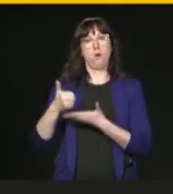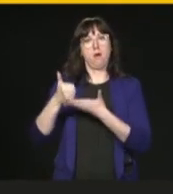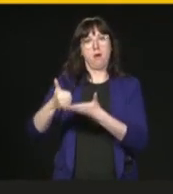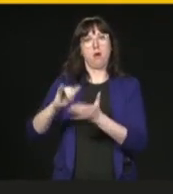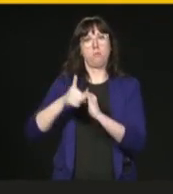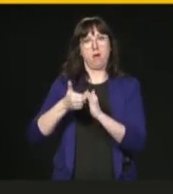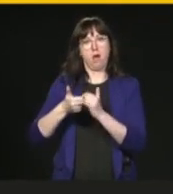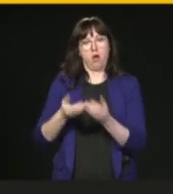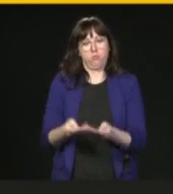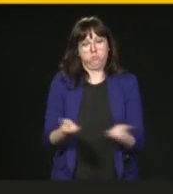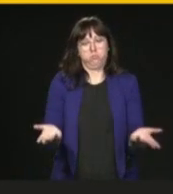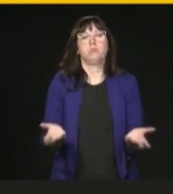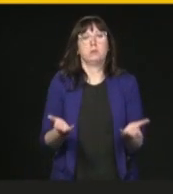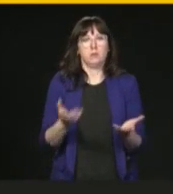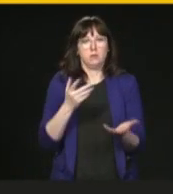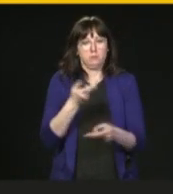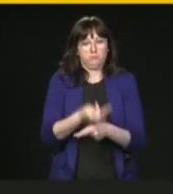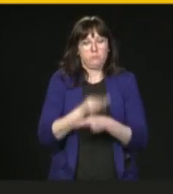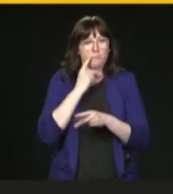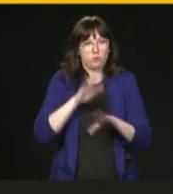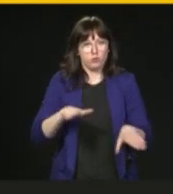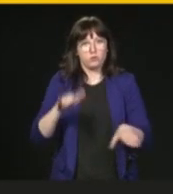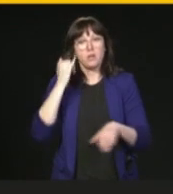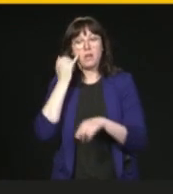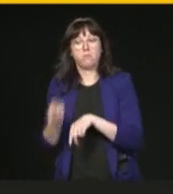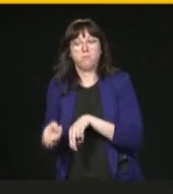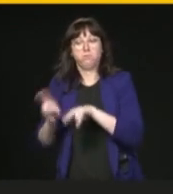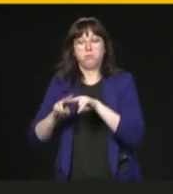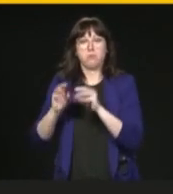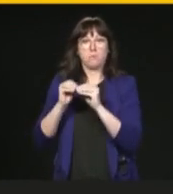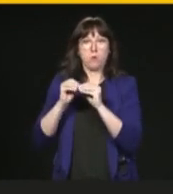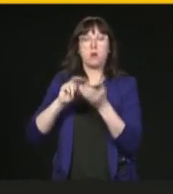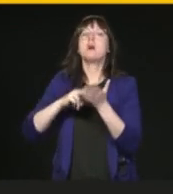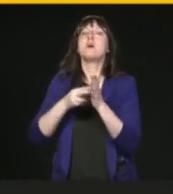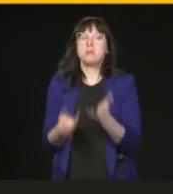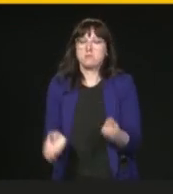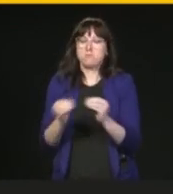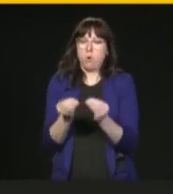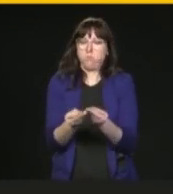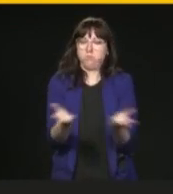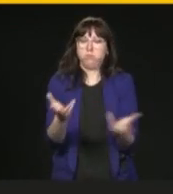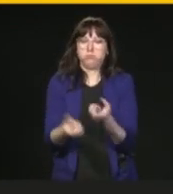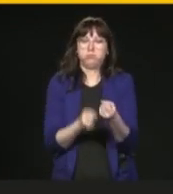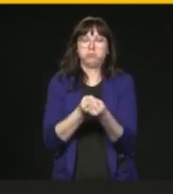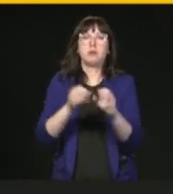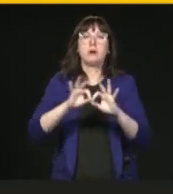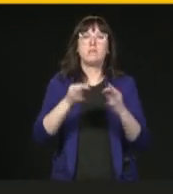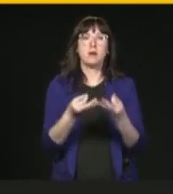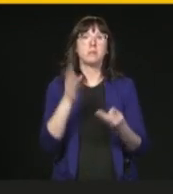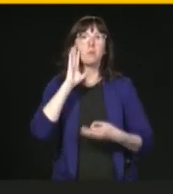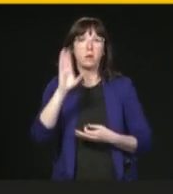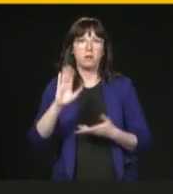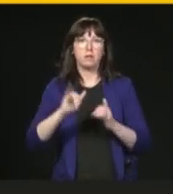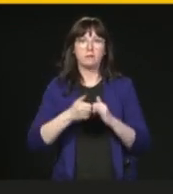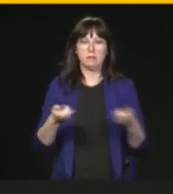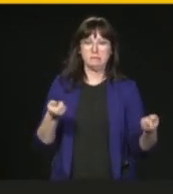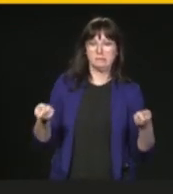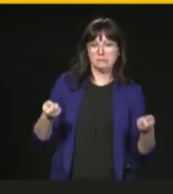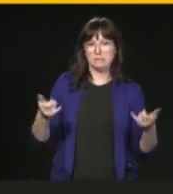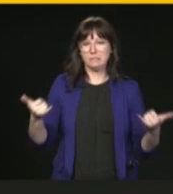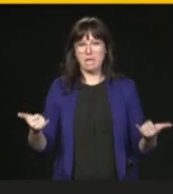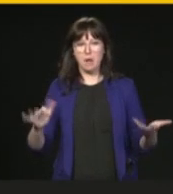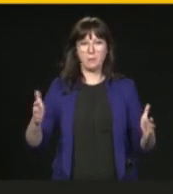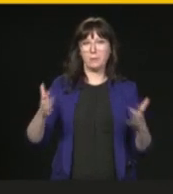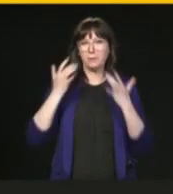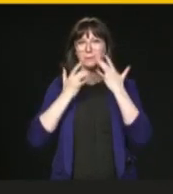raising kids. By increasing the CCB, we'll put even more money in the pockets of families to help them navigate these